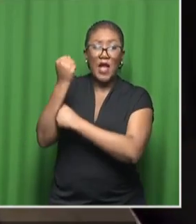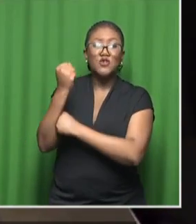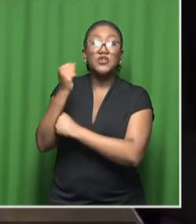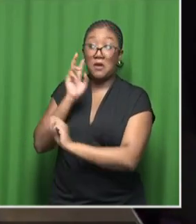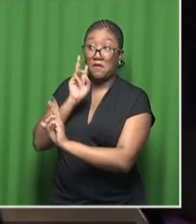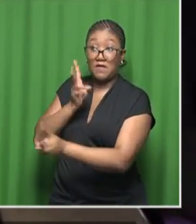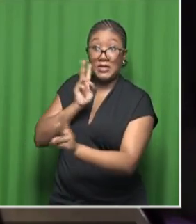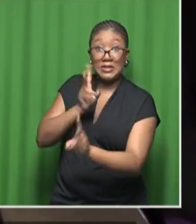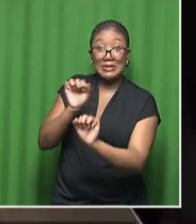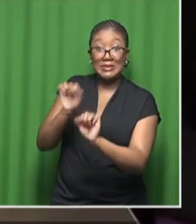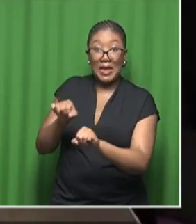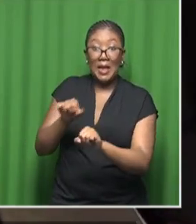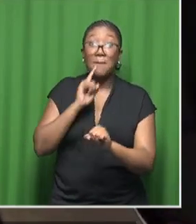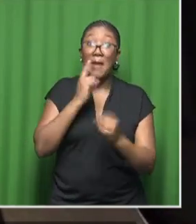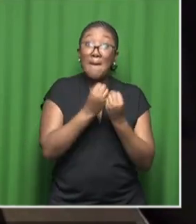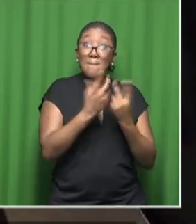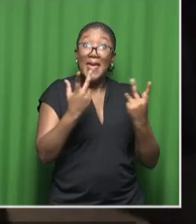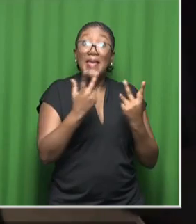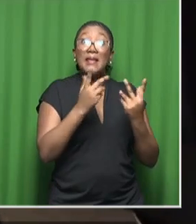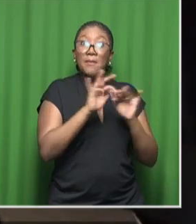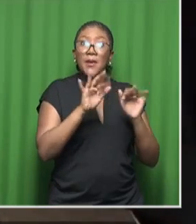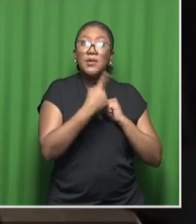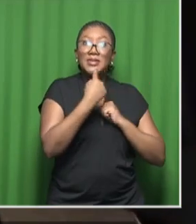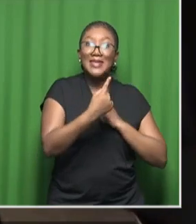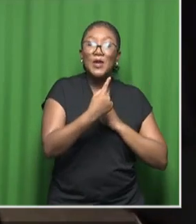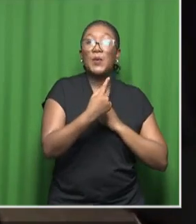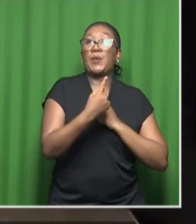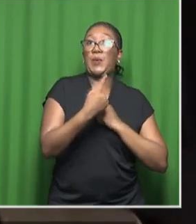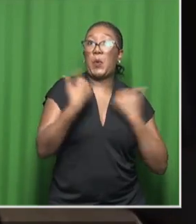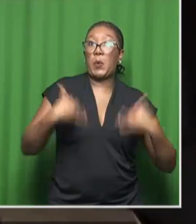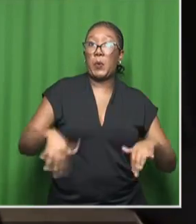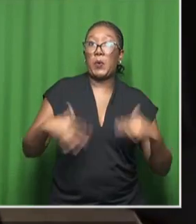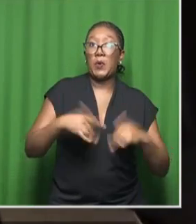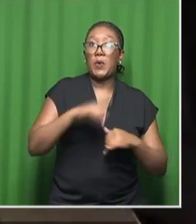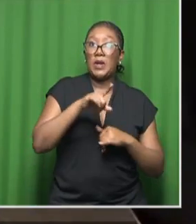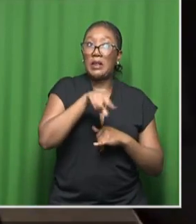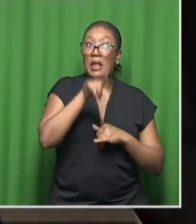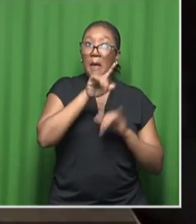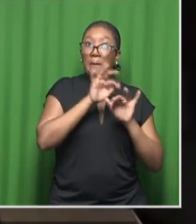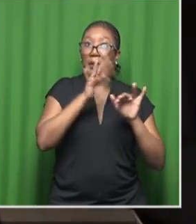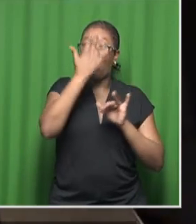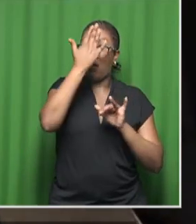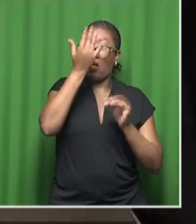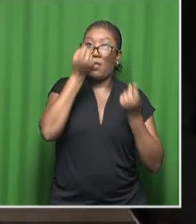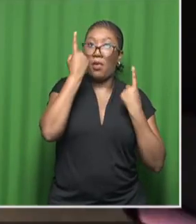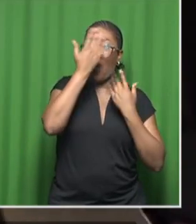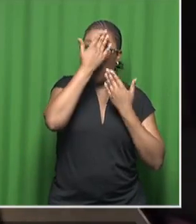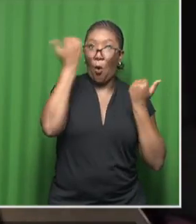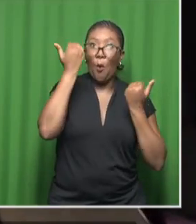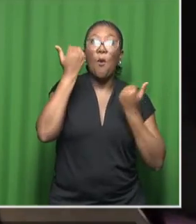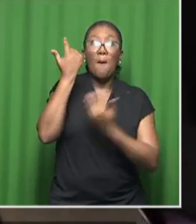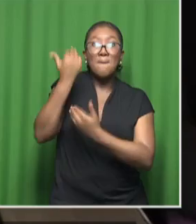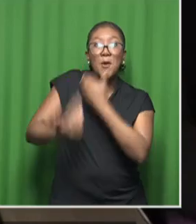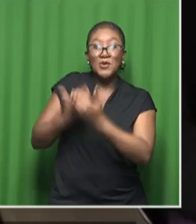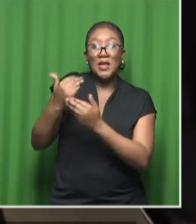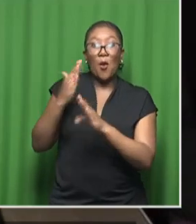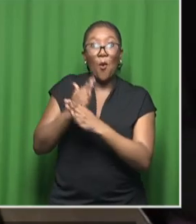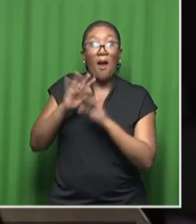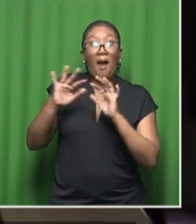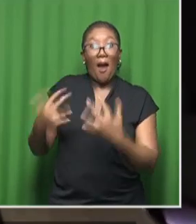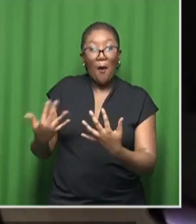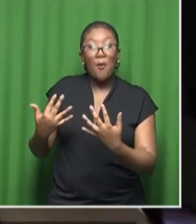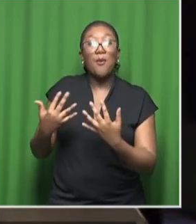99.9% of them always say that I wish that the public knew about this production process that you guys do. Okay. But in